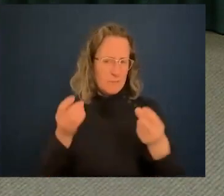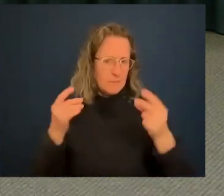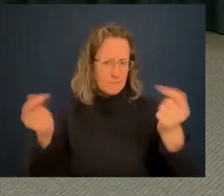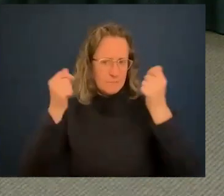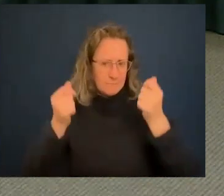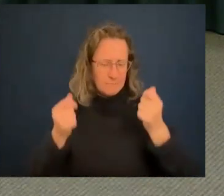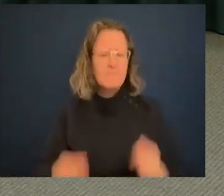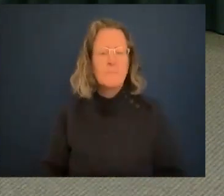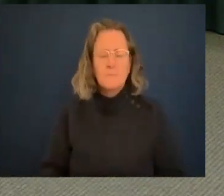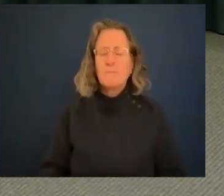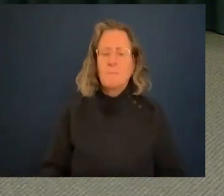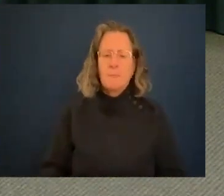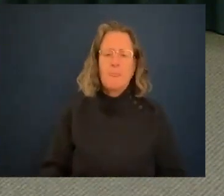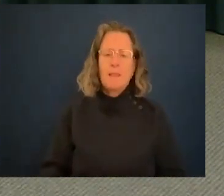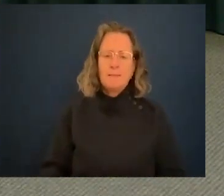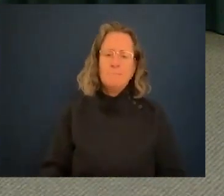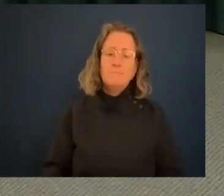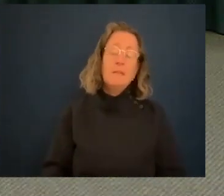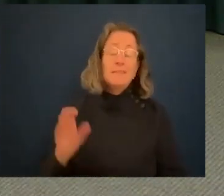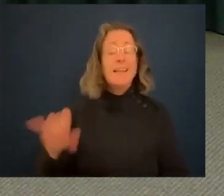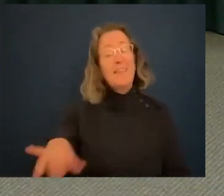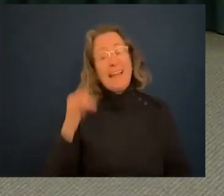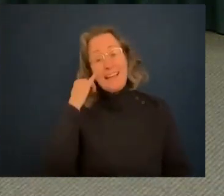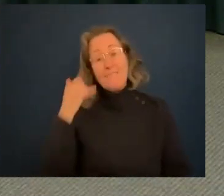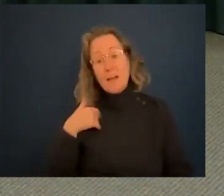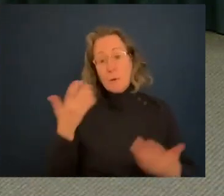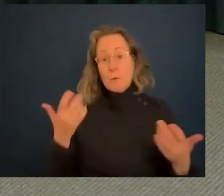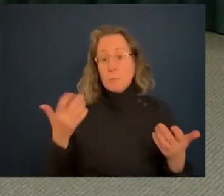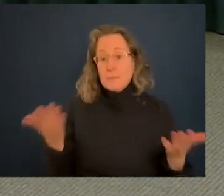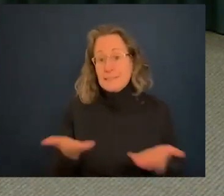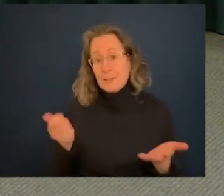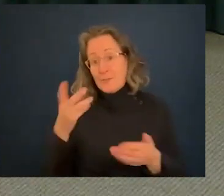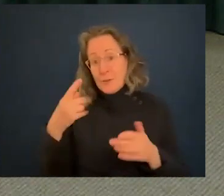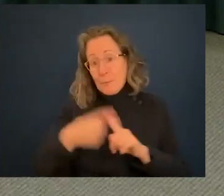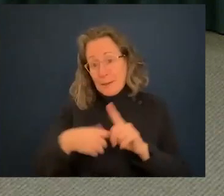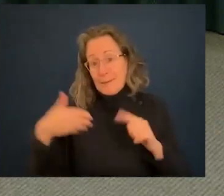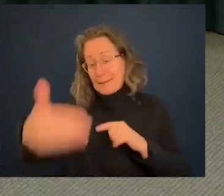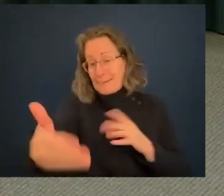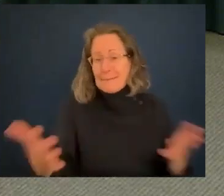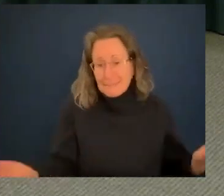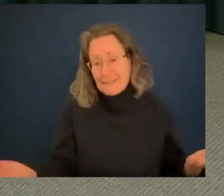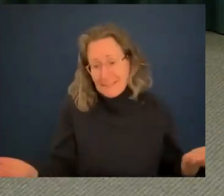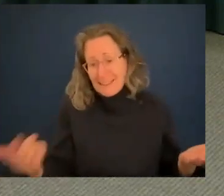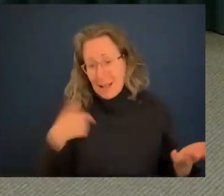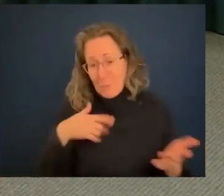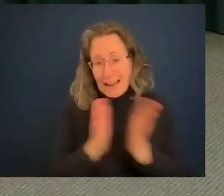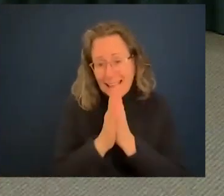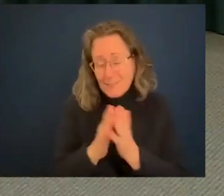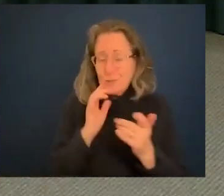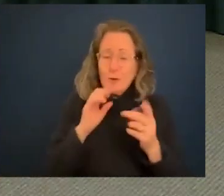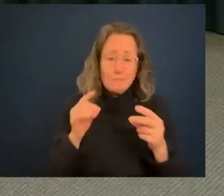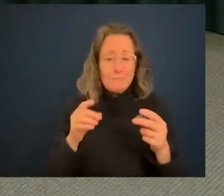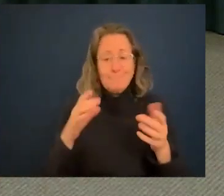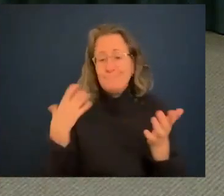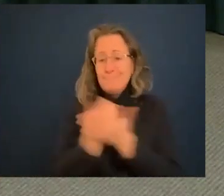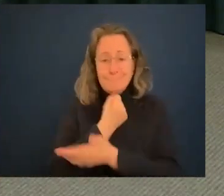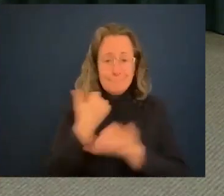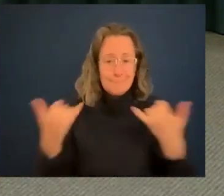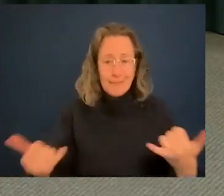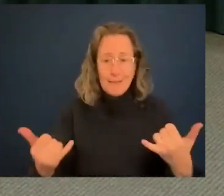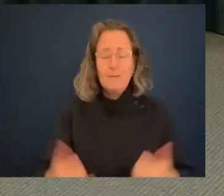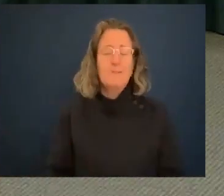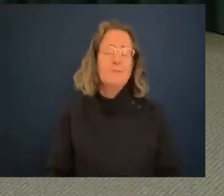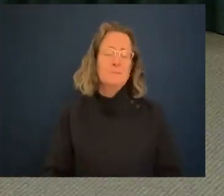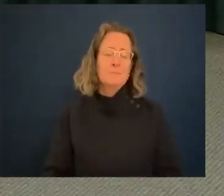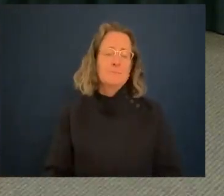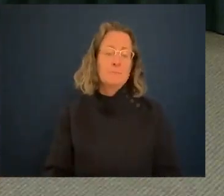months it's probably a question that I wanted to no a good one though yep yeah um okay other board members and then um